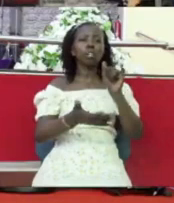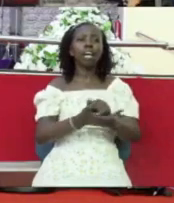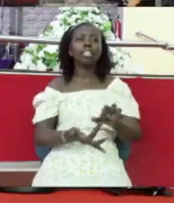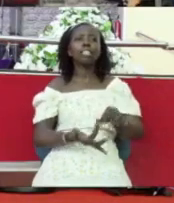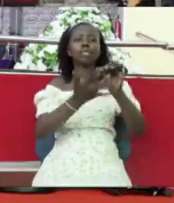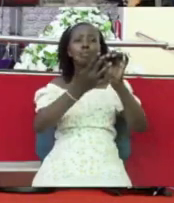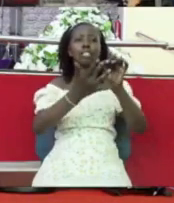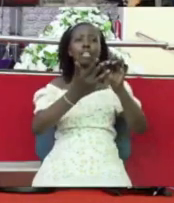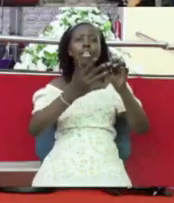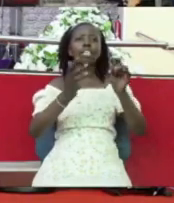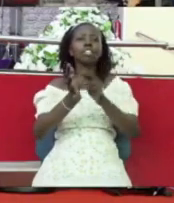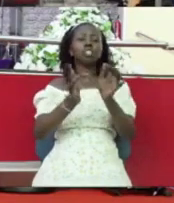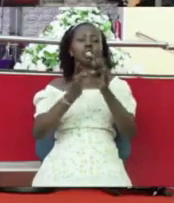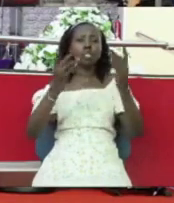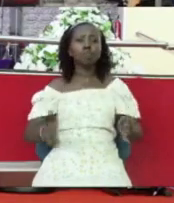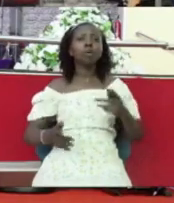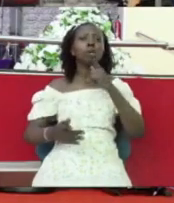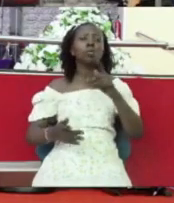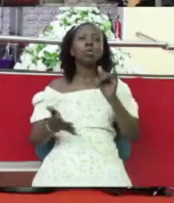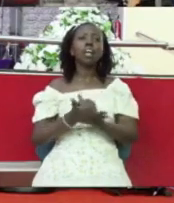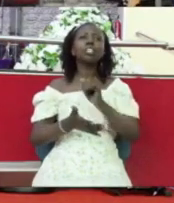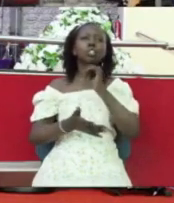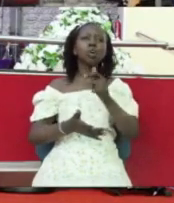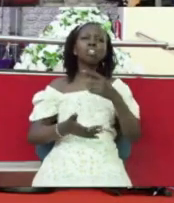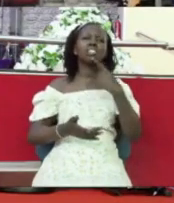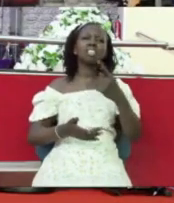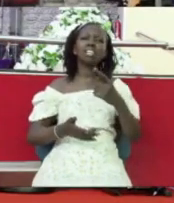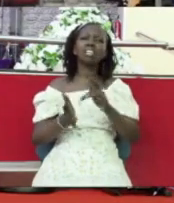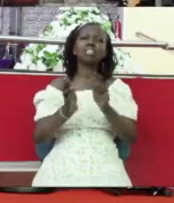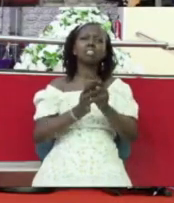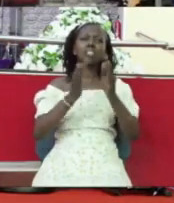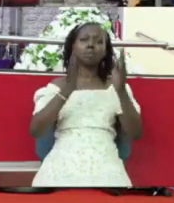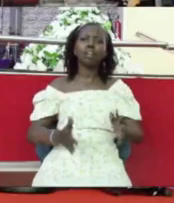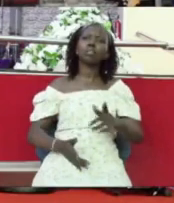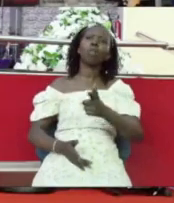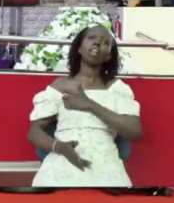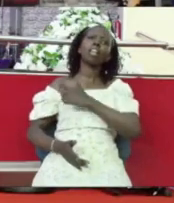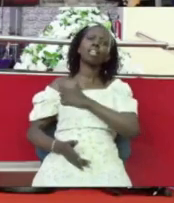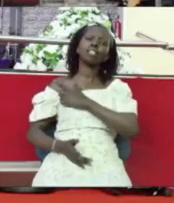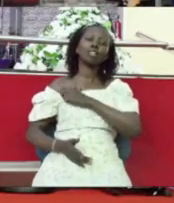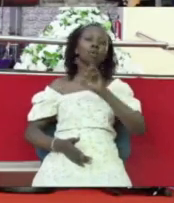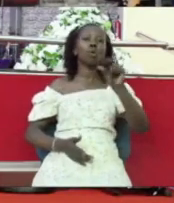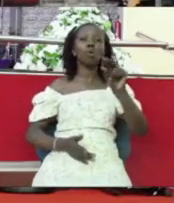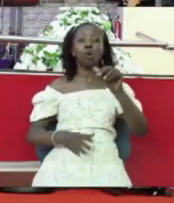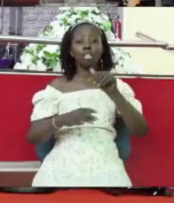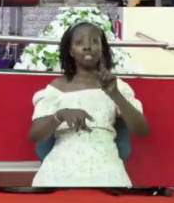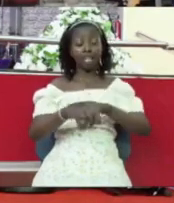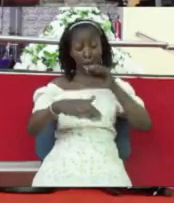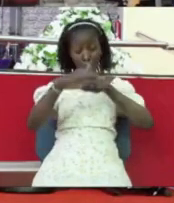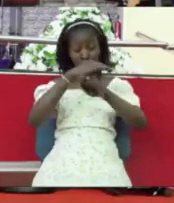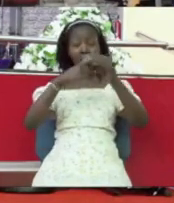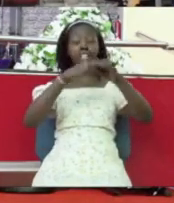that Christians are the most slothful. Ndio tusisemekane ya kwamba wa Kristo ndio watu. When we go to heaven, we shall not work.